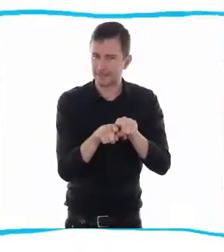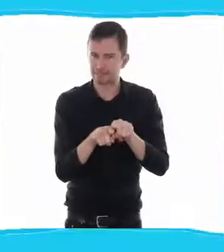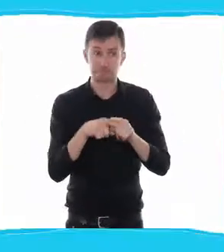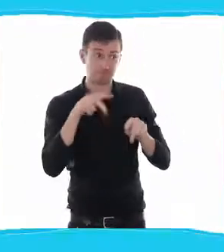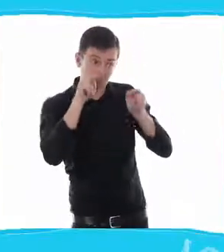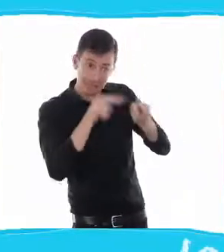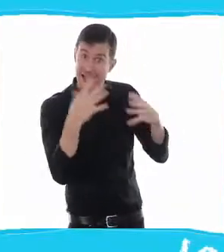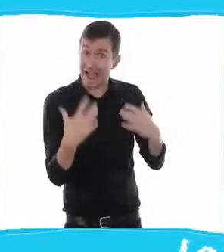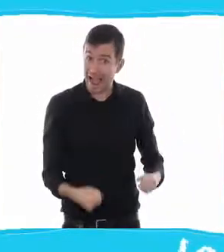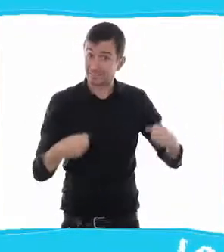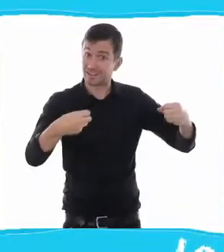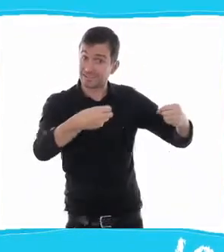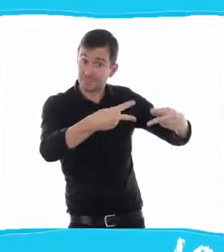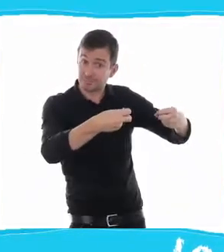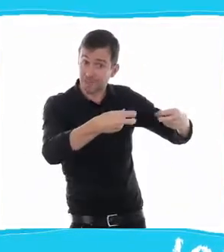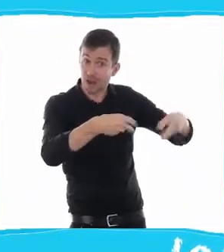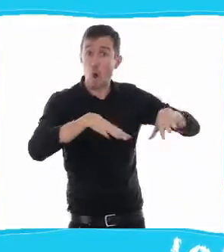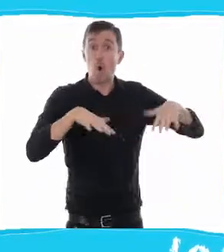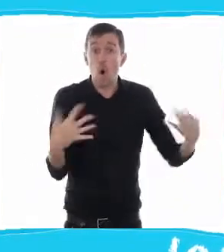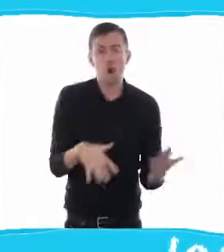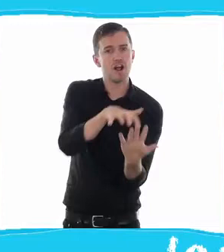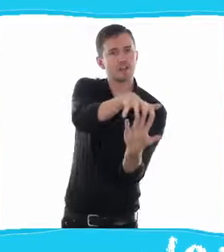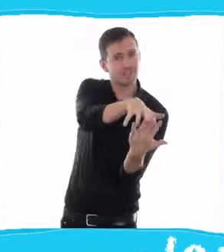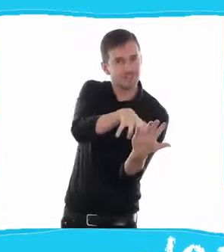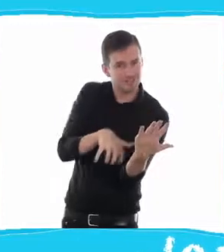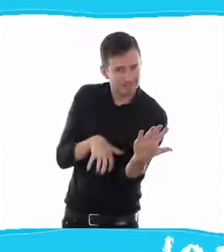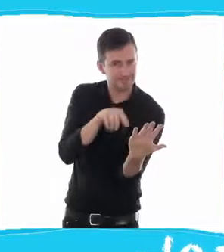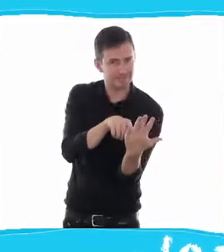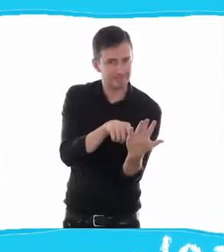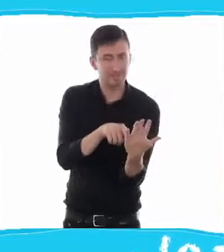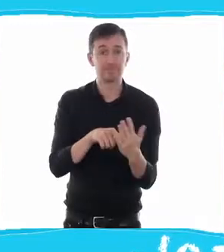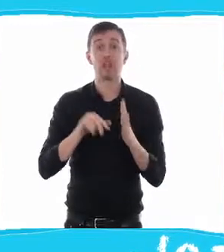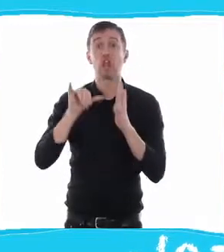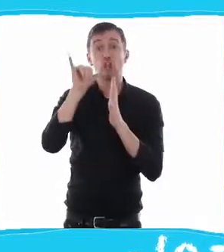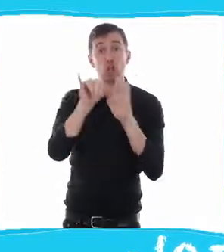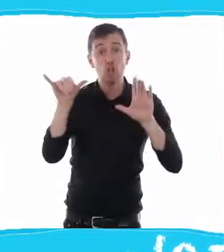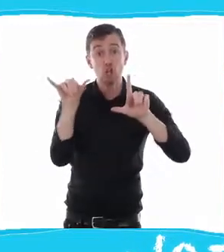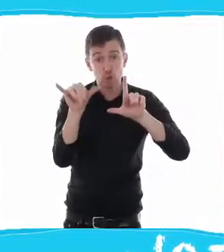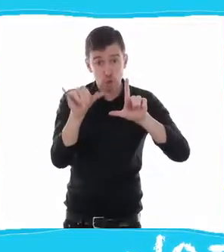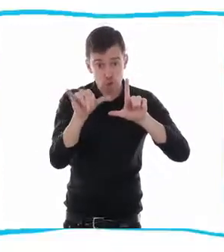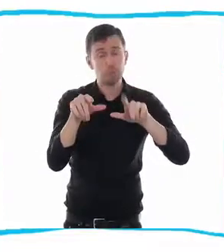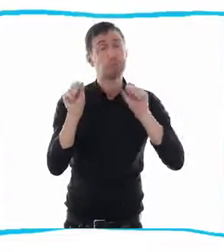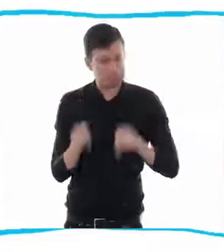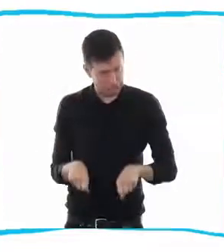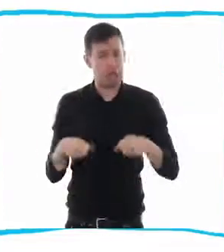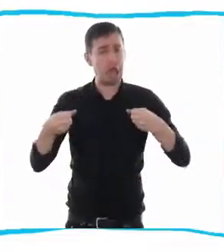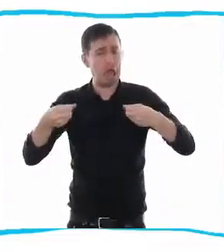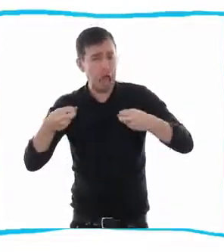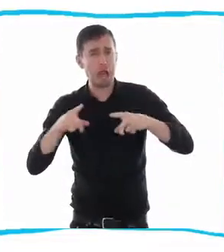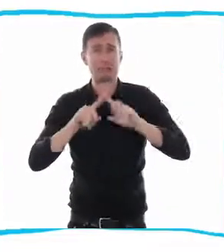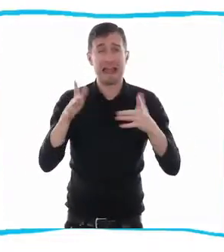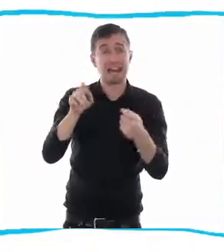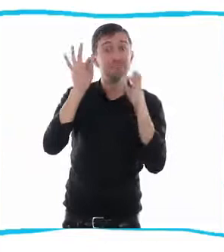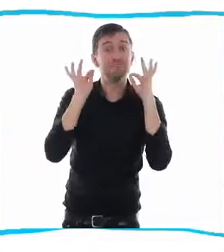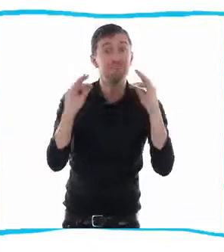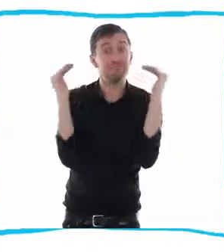accurate. Use VoiceOver whenever text appears on screen, including during the credits. If a VoiceOver says, "Go here"